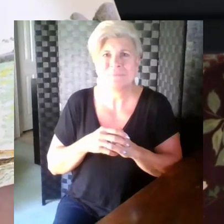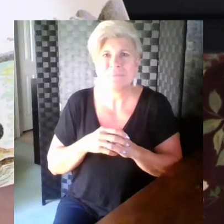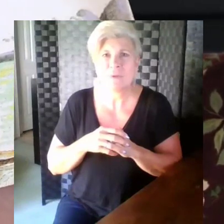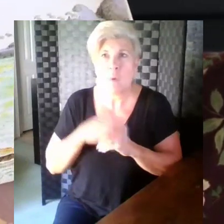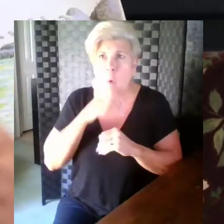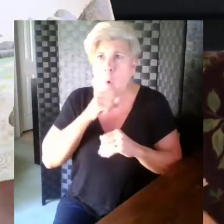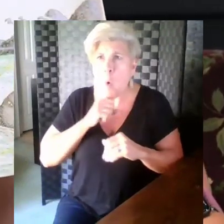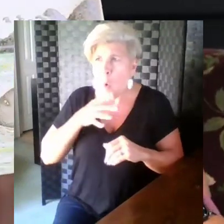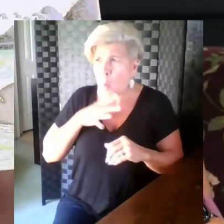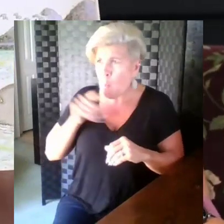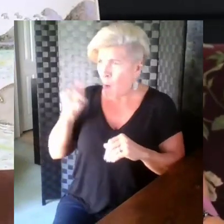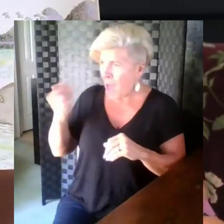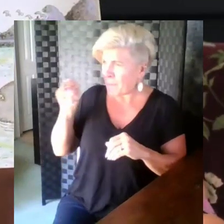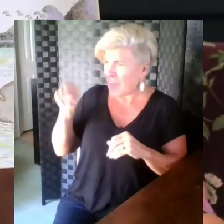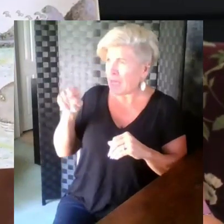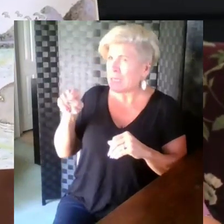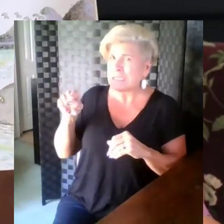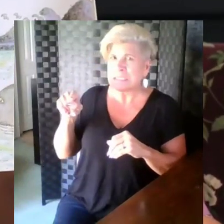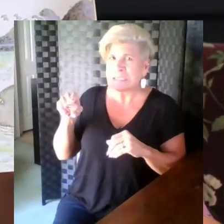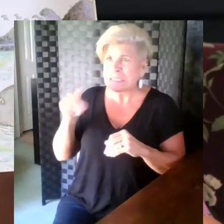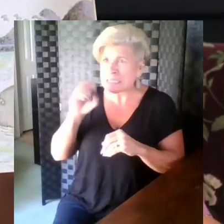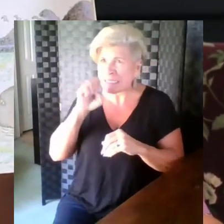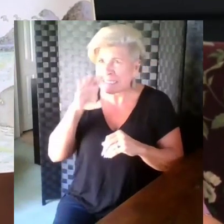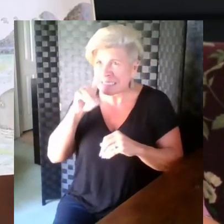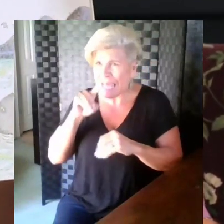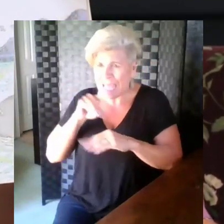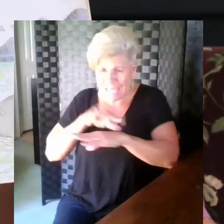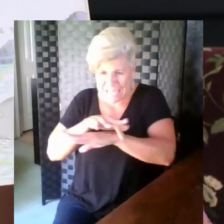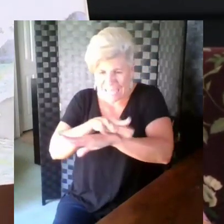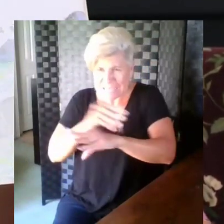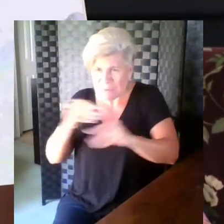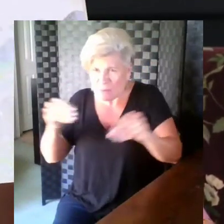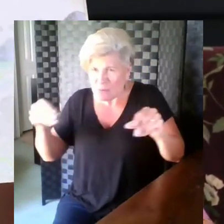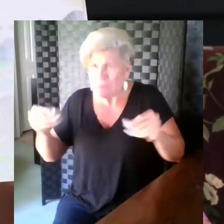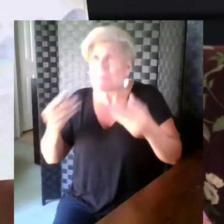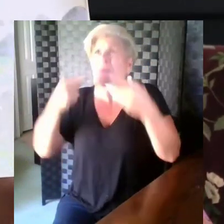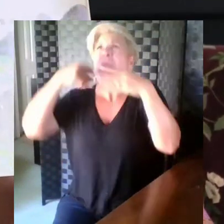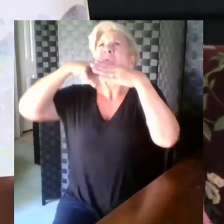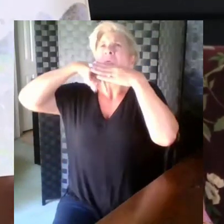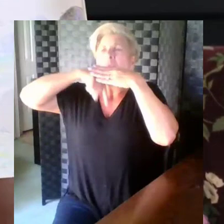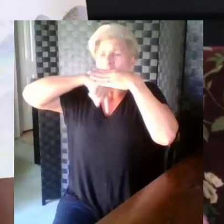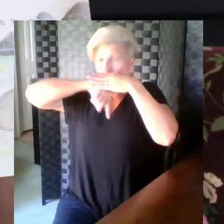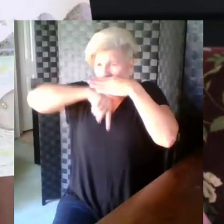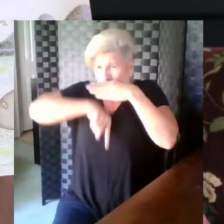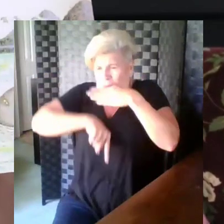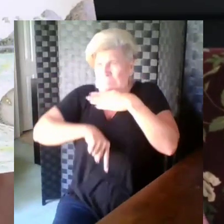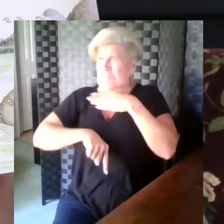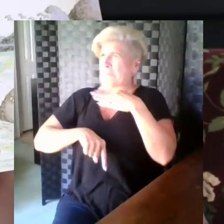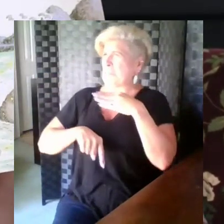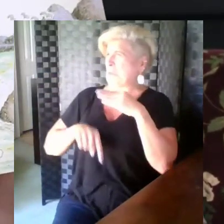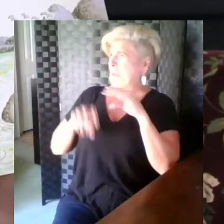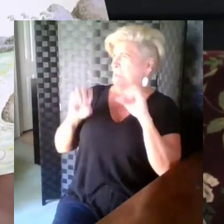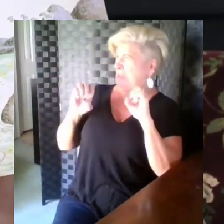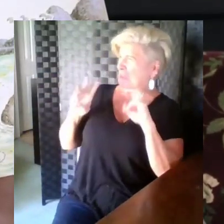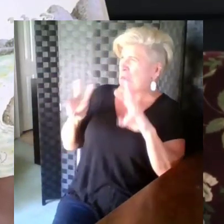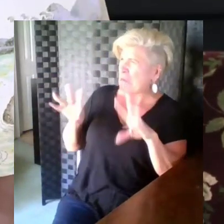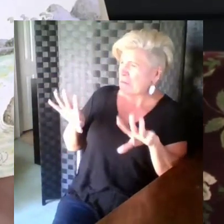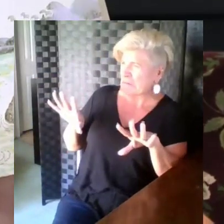There was an old lady who swallowed some sand. Oh, how bland to swallow